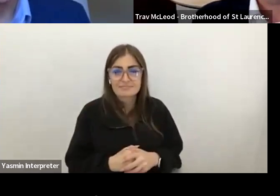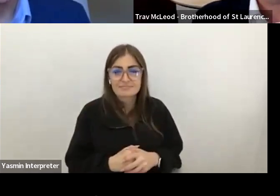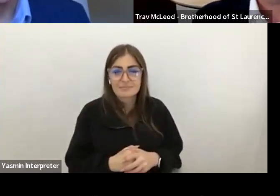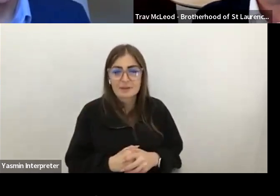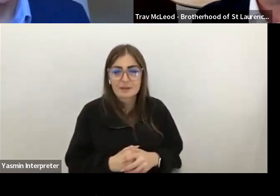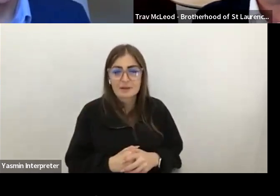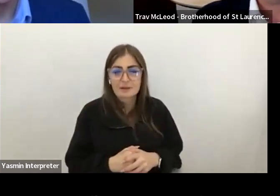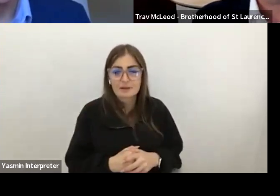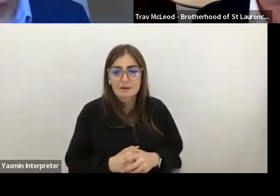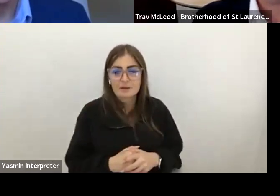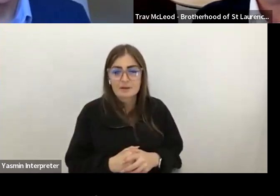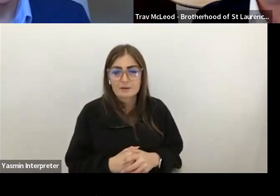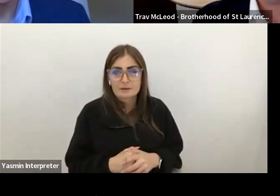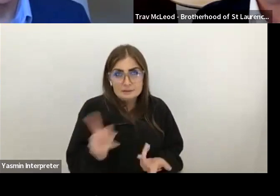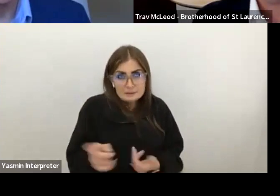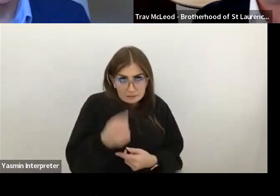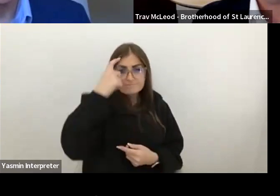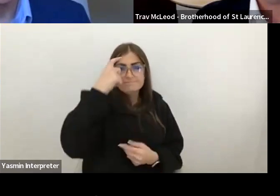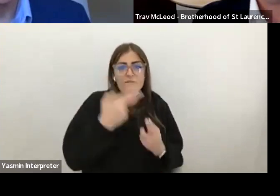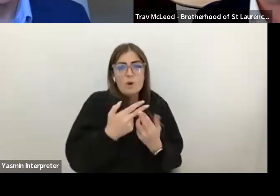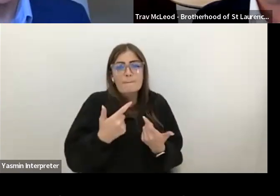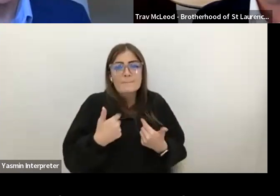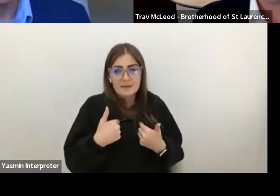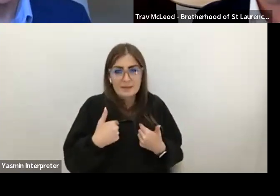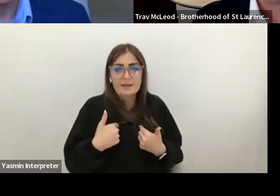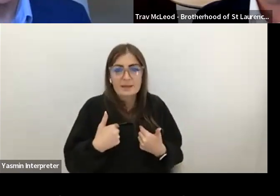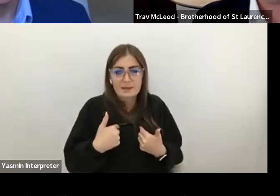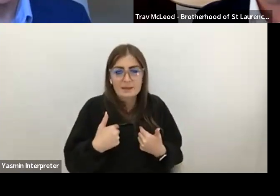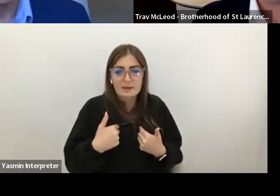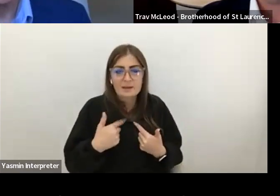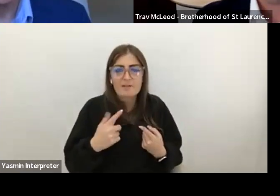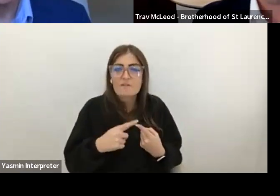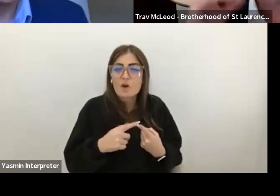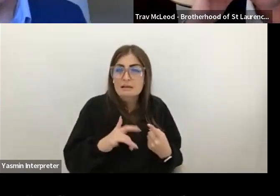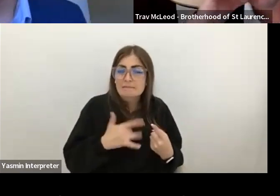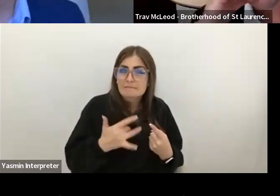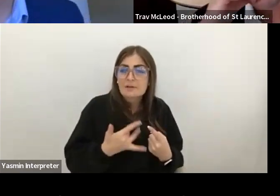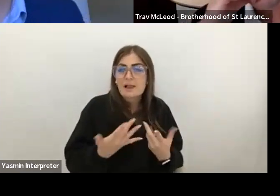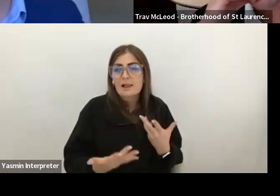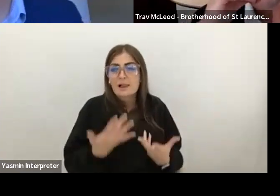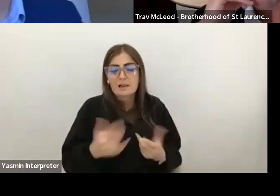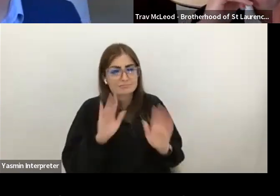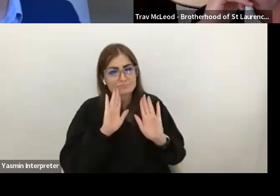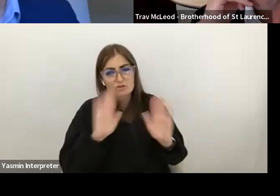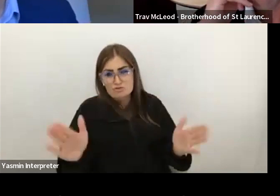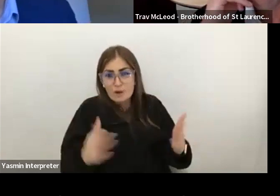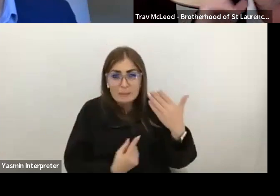Well, front of mind for me at the moment is the incredible